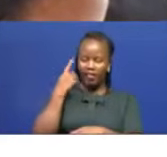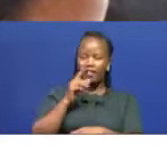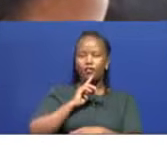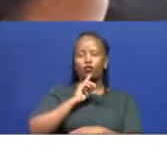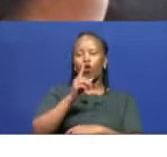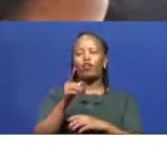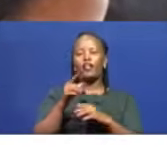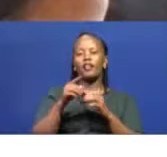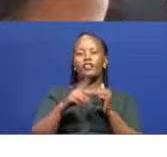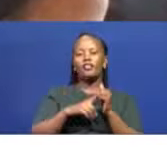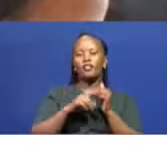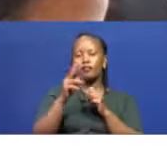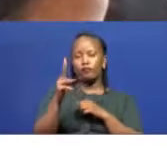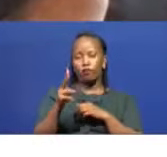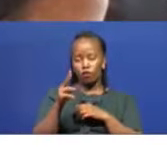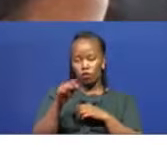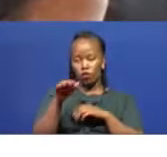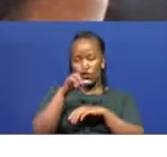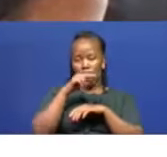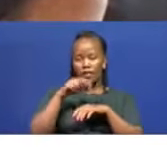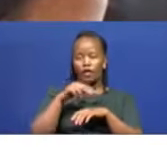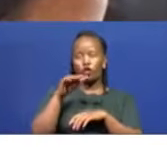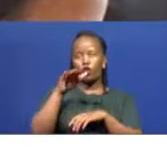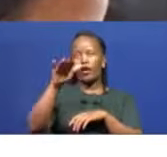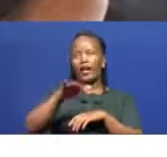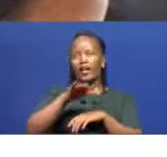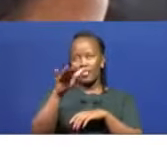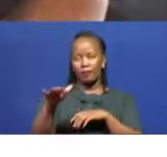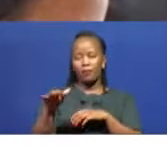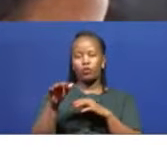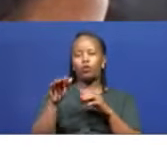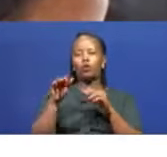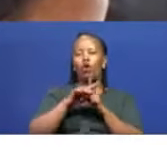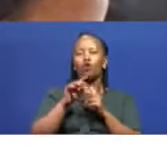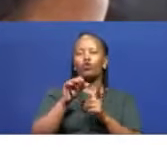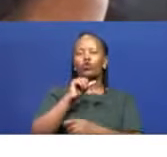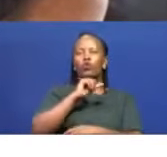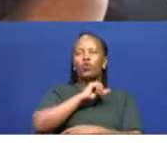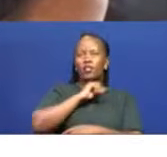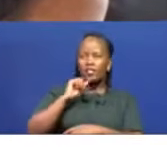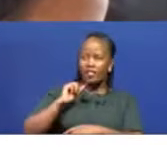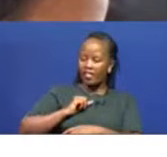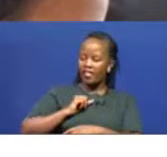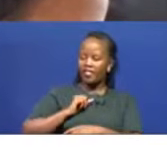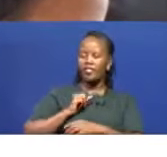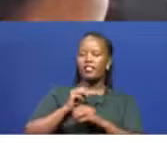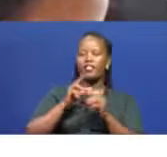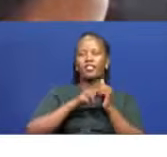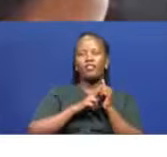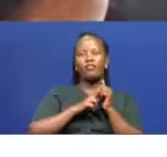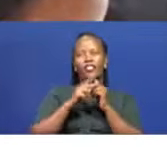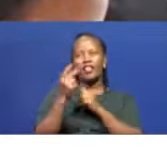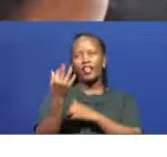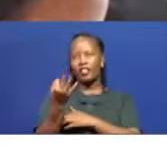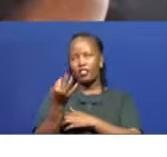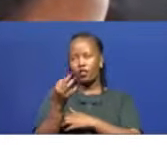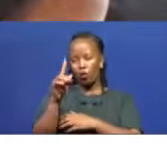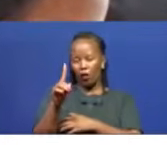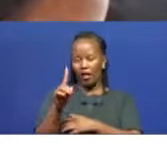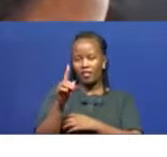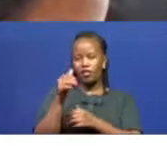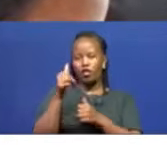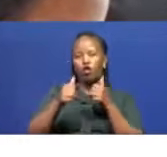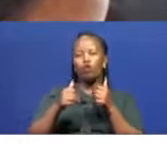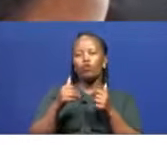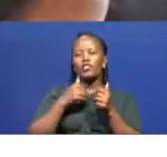of the National Assembly Standing Orders and the Senate Standing Order 73-1 amounts to conducting